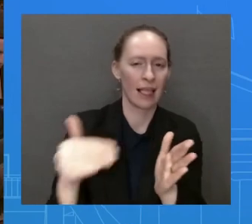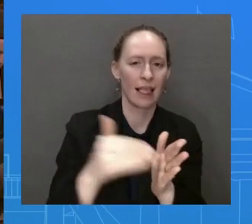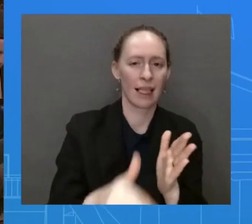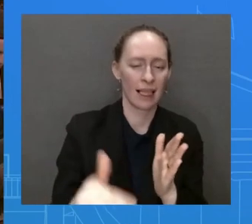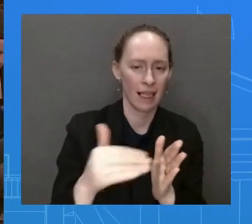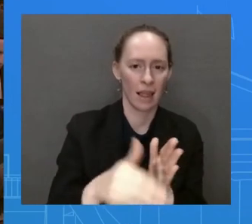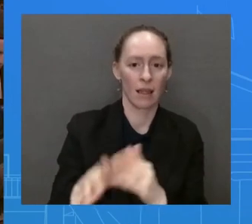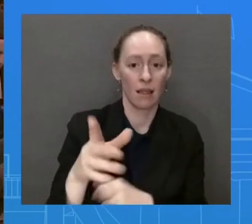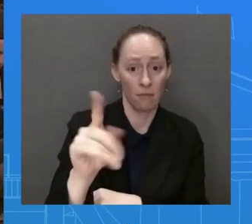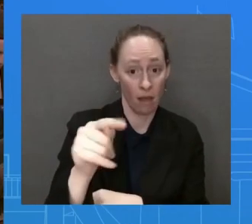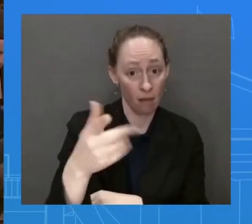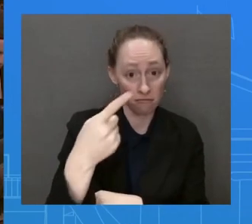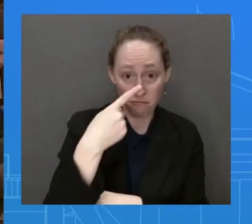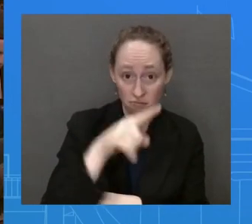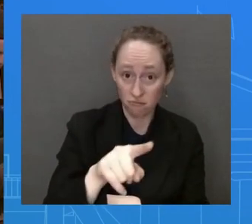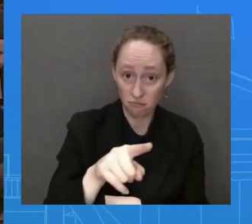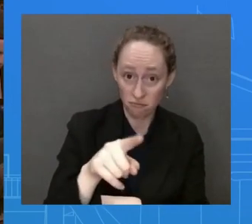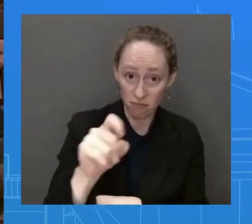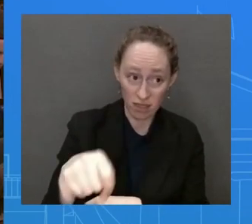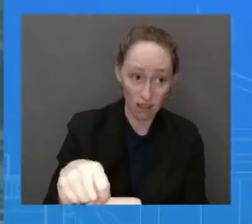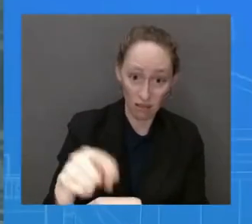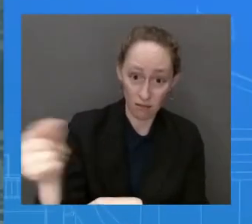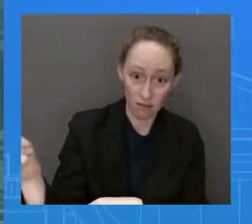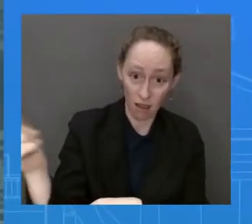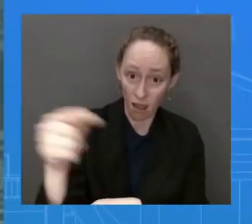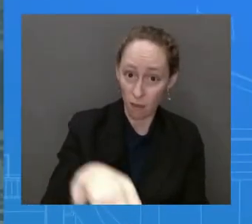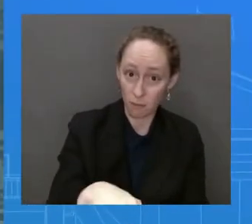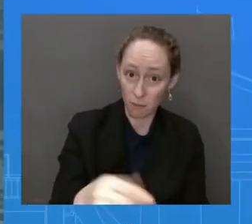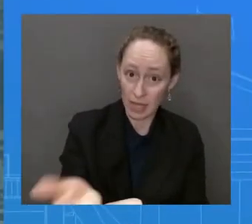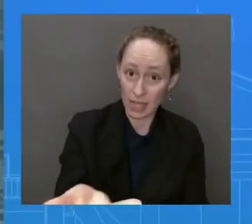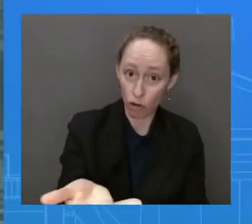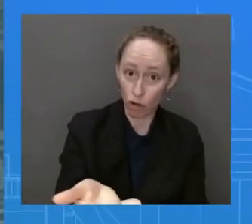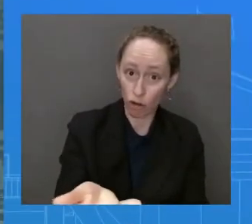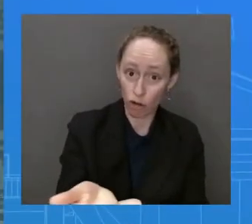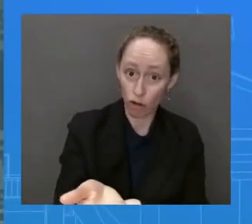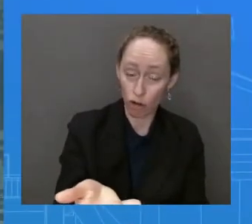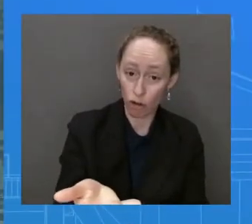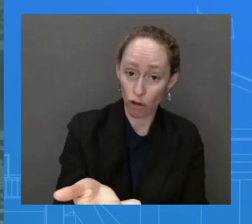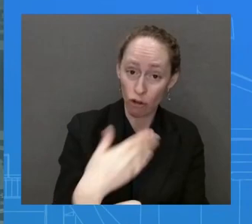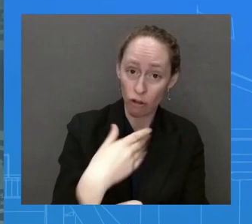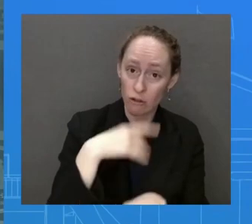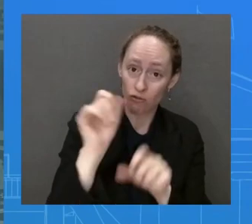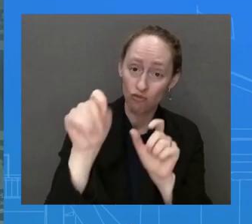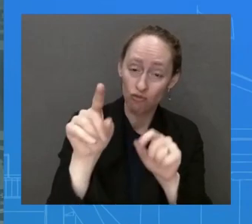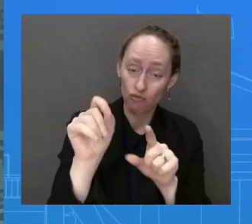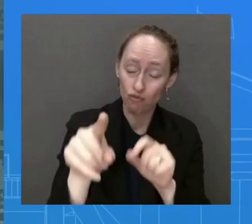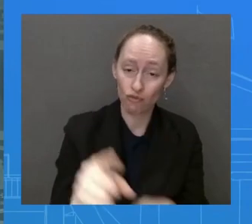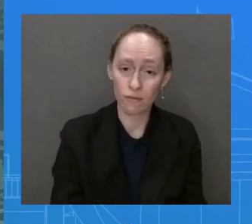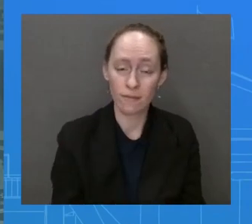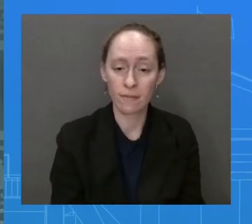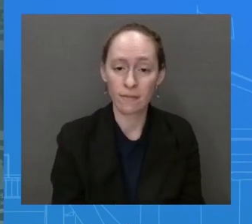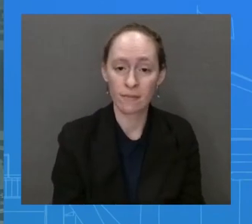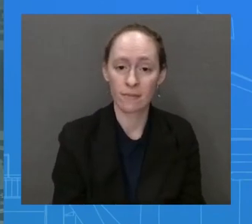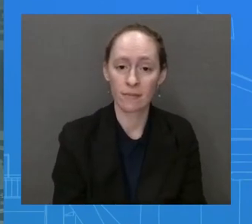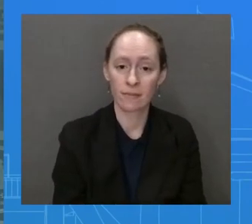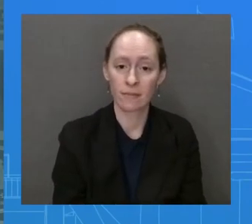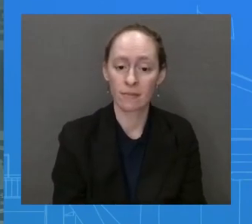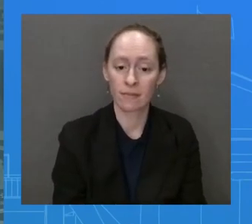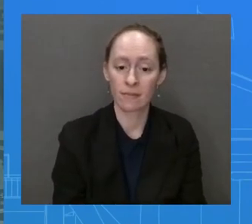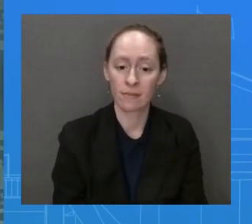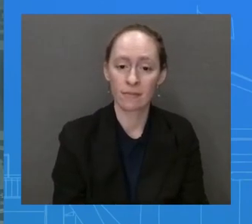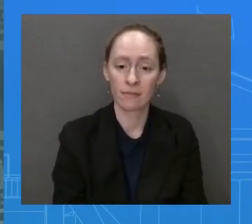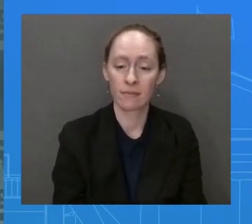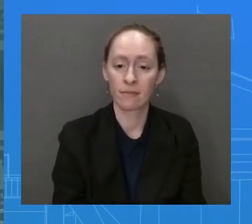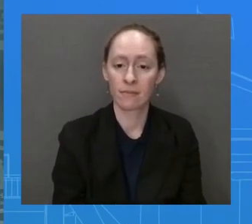answer these questions in the briefing room in a formal capacity? So, look, the White House counsel's office has provided information on this